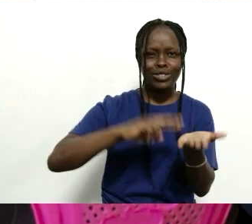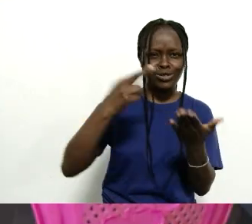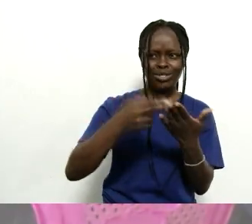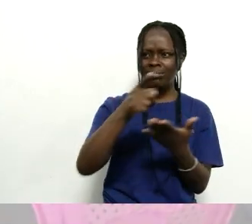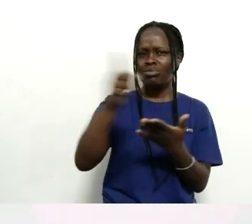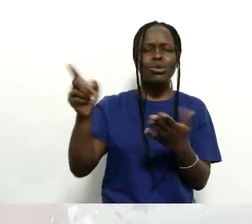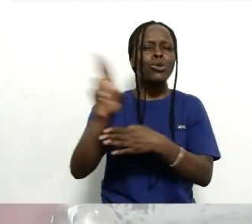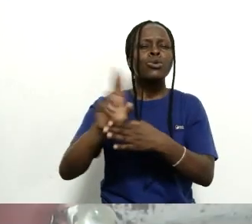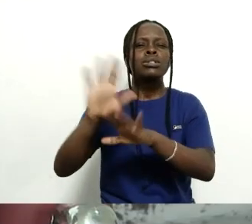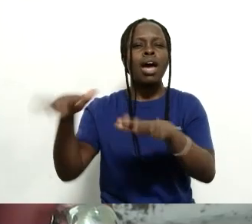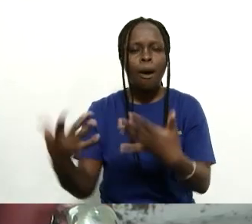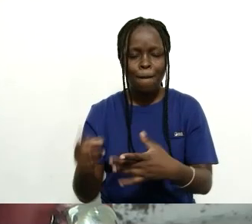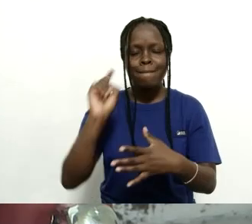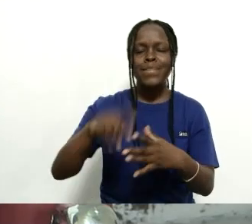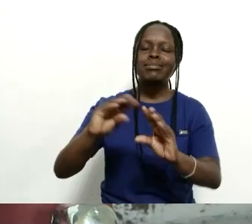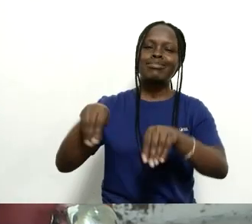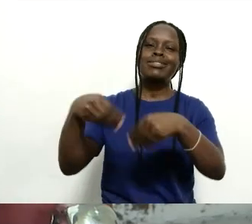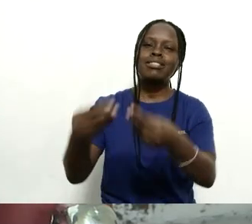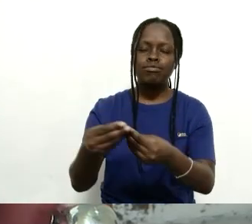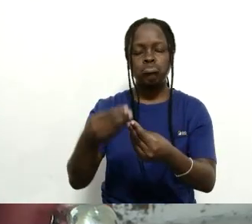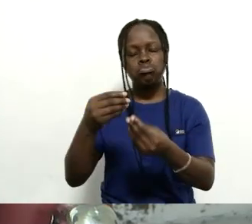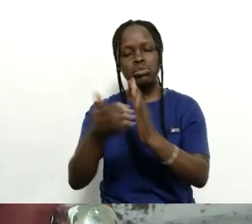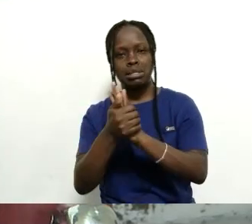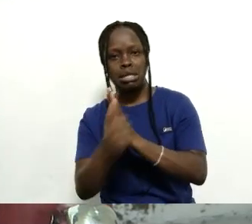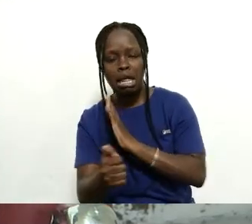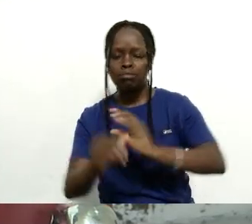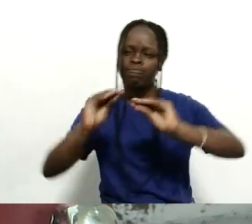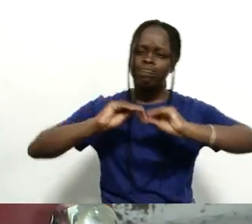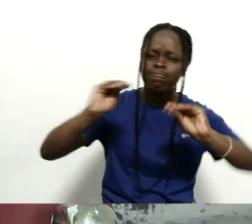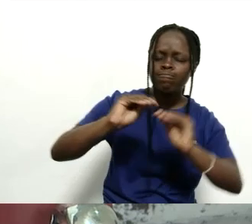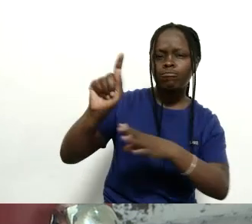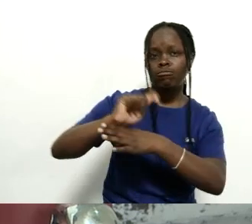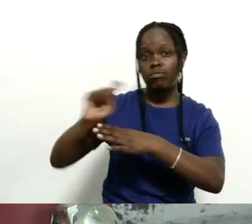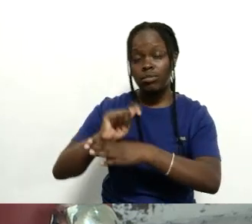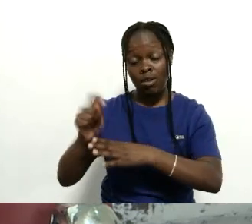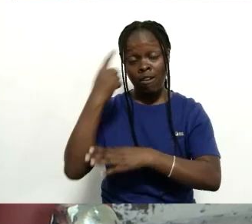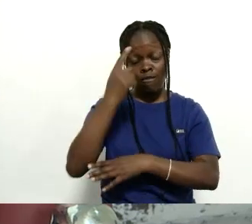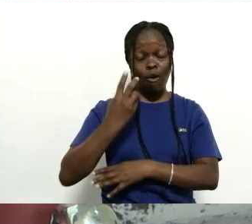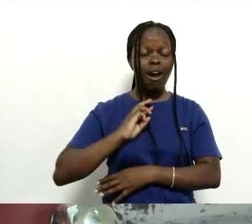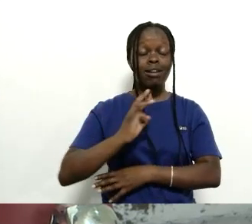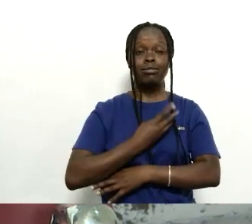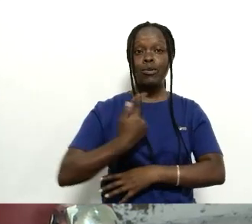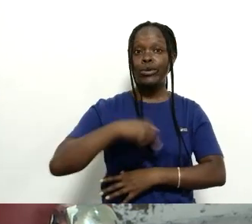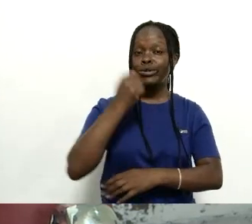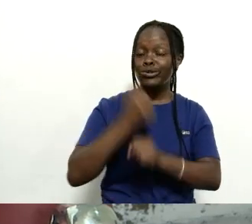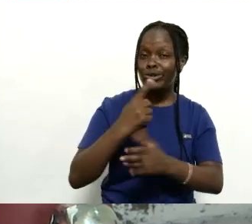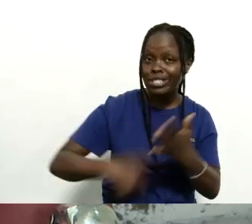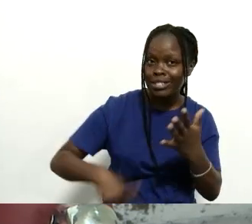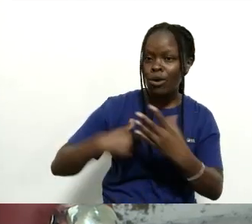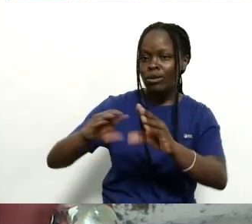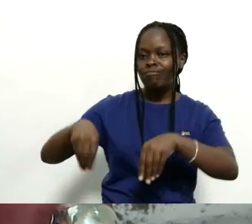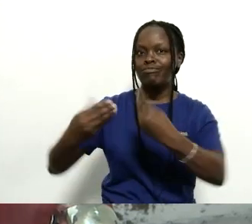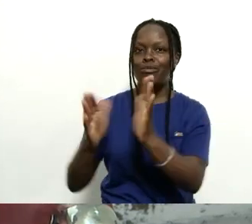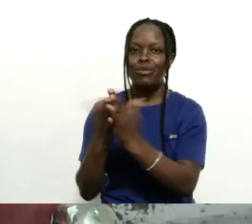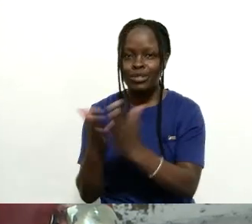that even the child who's listening can still feel as engaged and as happy as the child who's watching. And we're partnering with a lot of organizations.